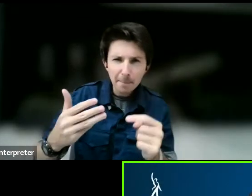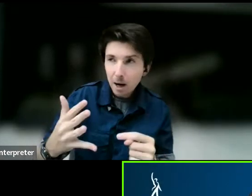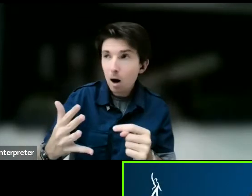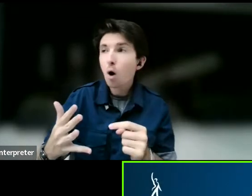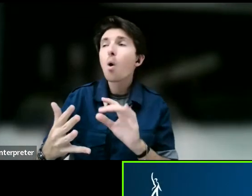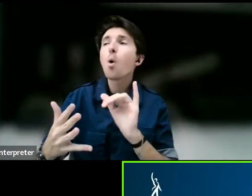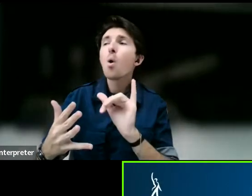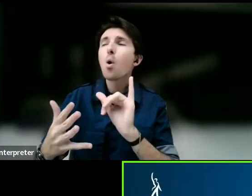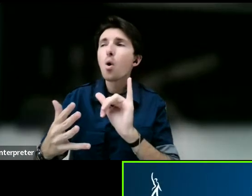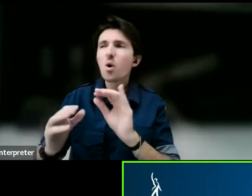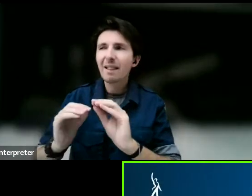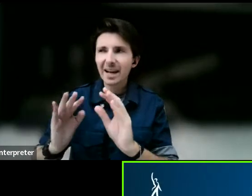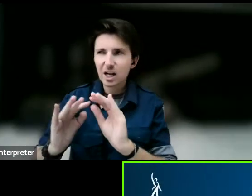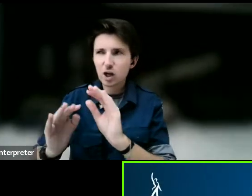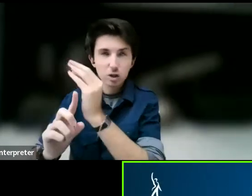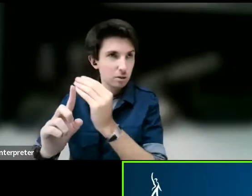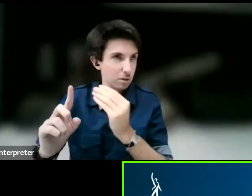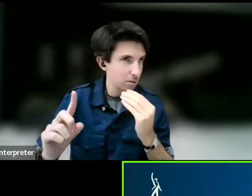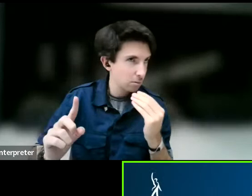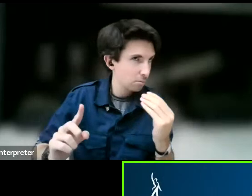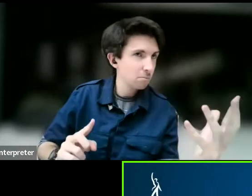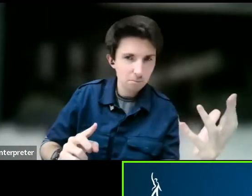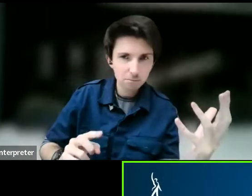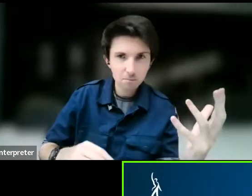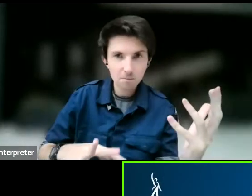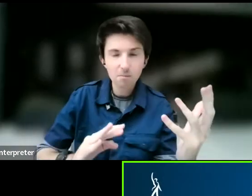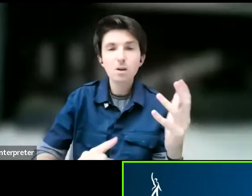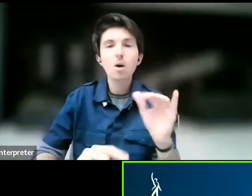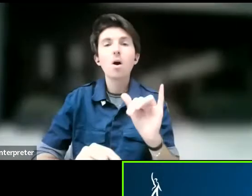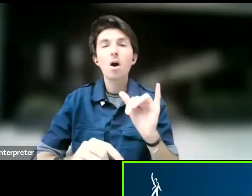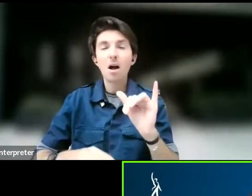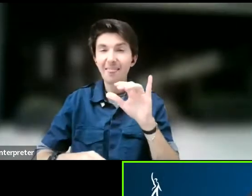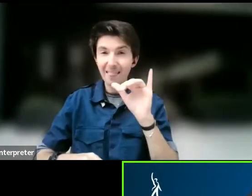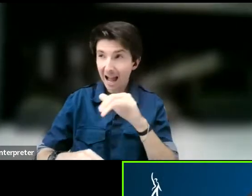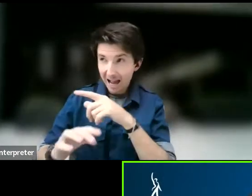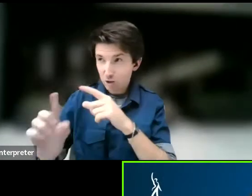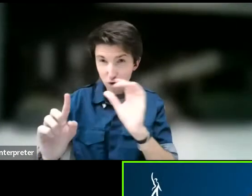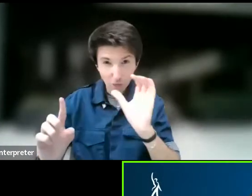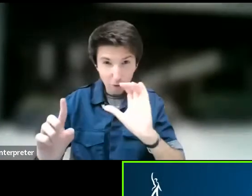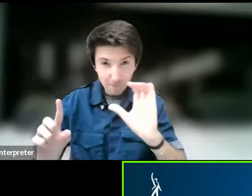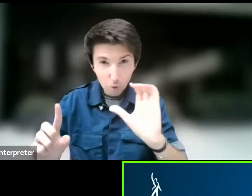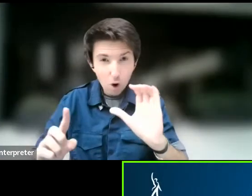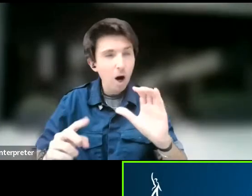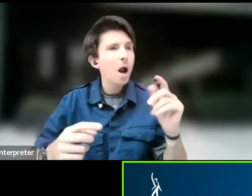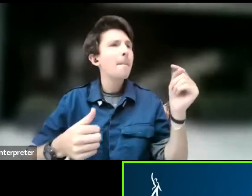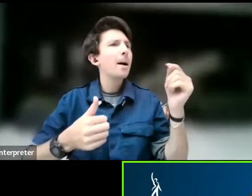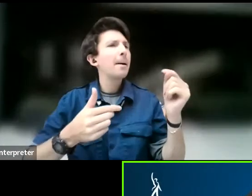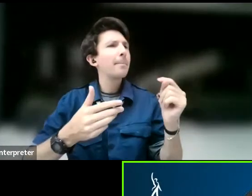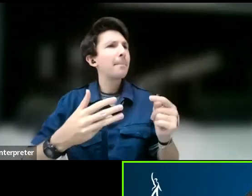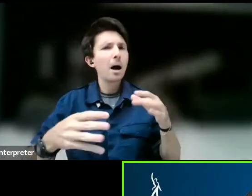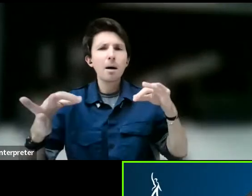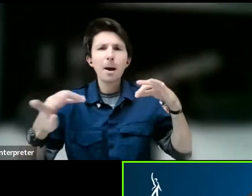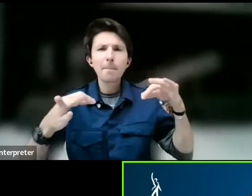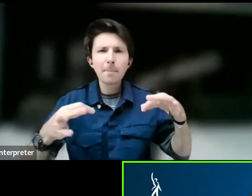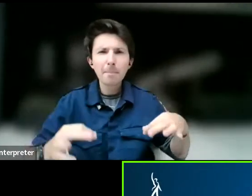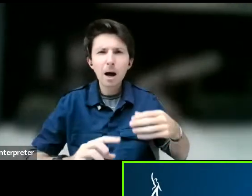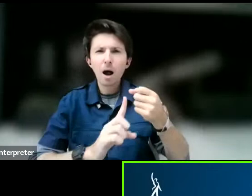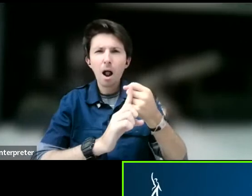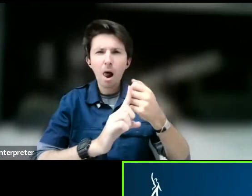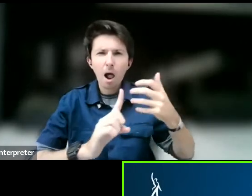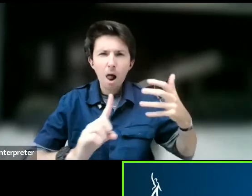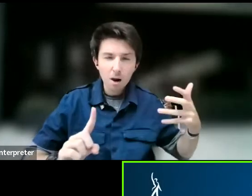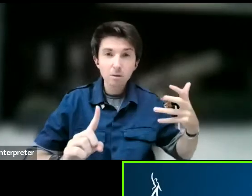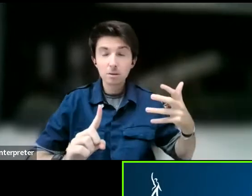would love to be able to get those calls in as early as possible and proactively help our members to ensure that they have a